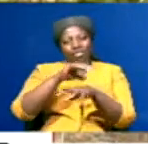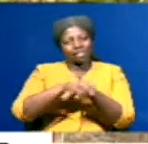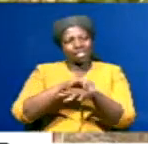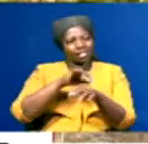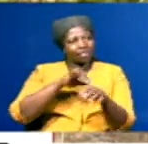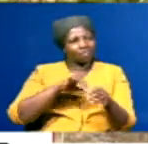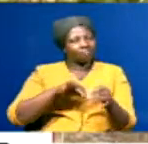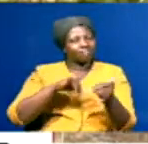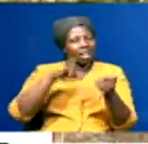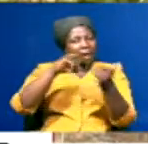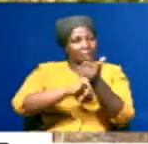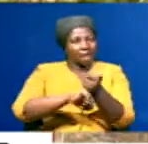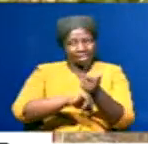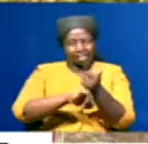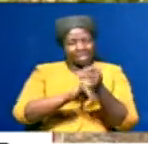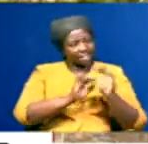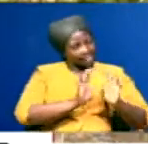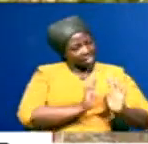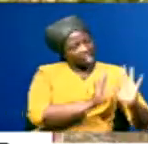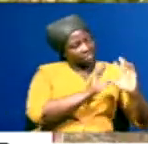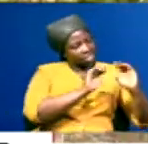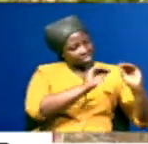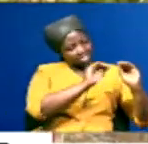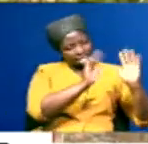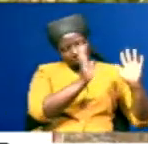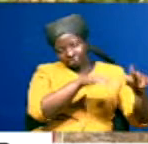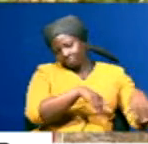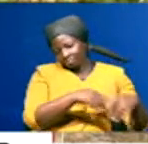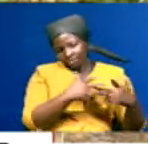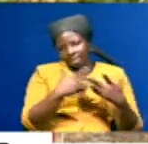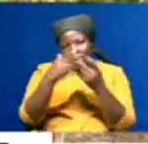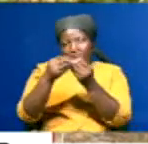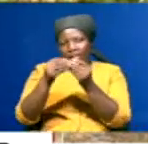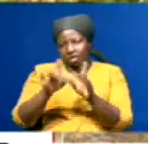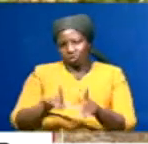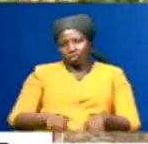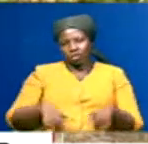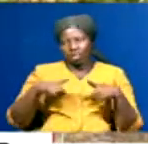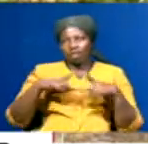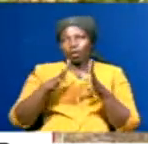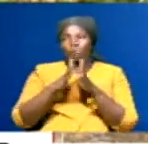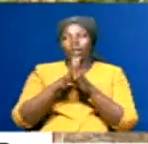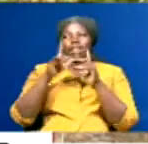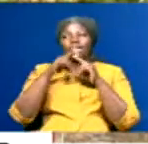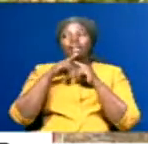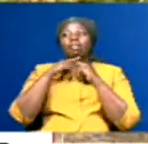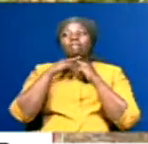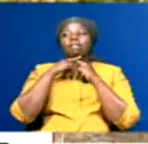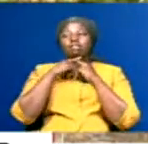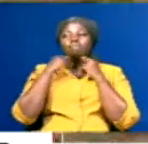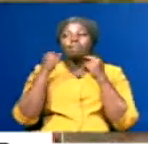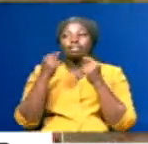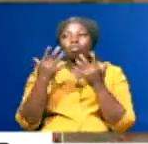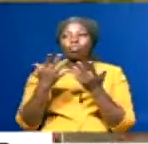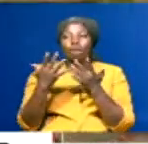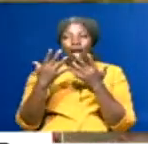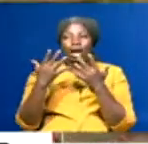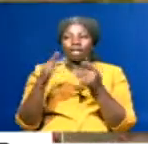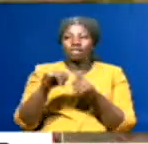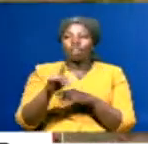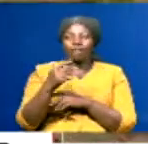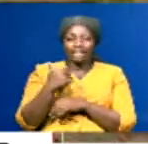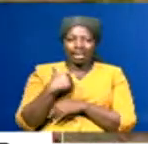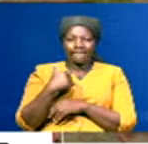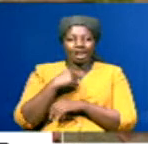the teaching side and I went to live in a place where my school was running a school.